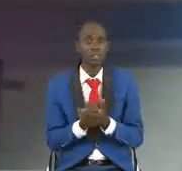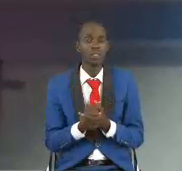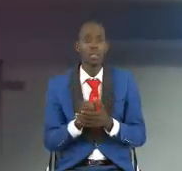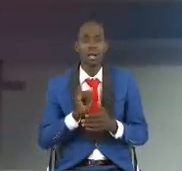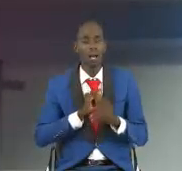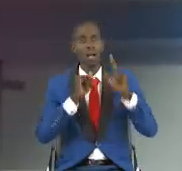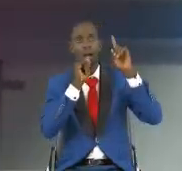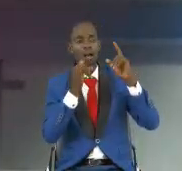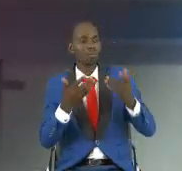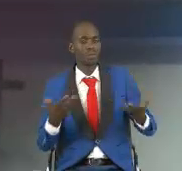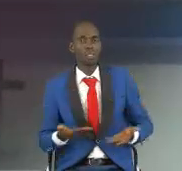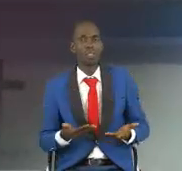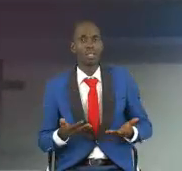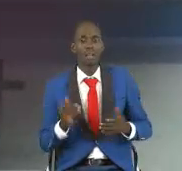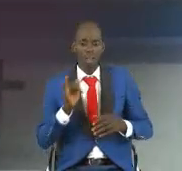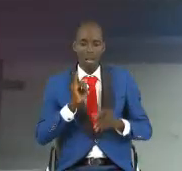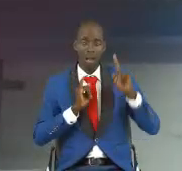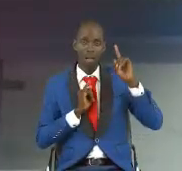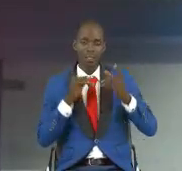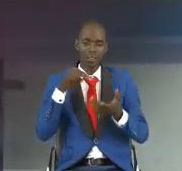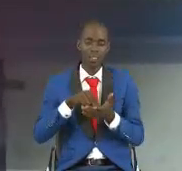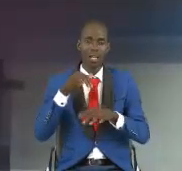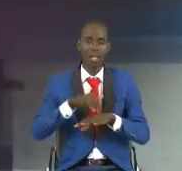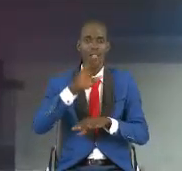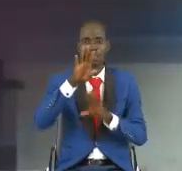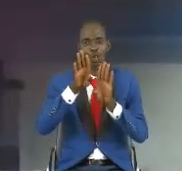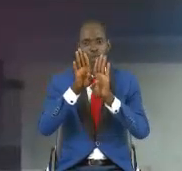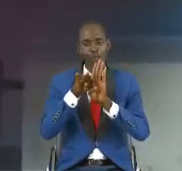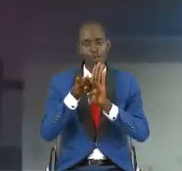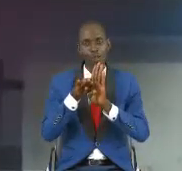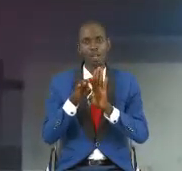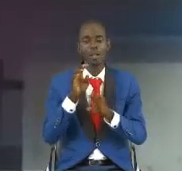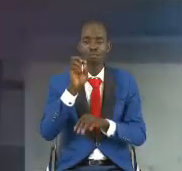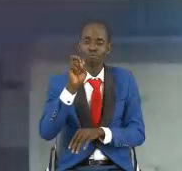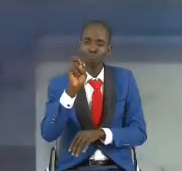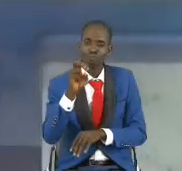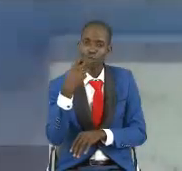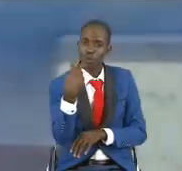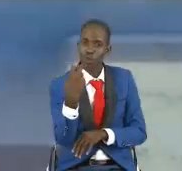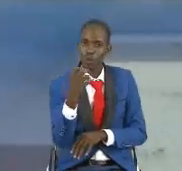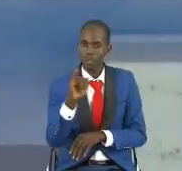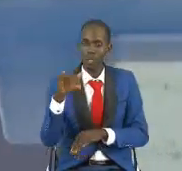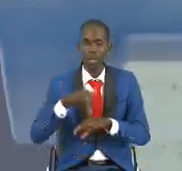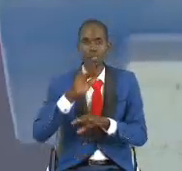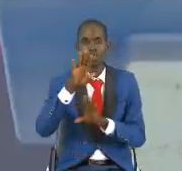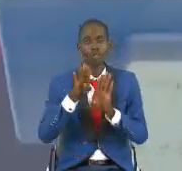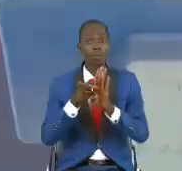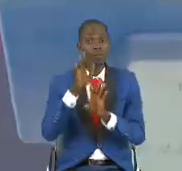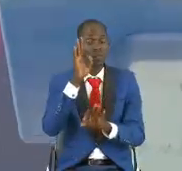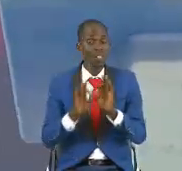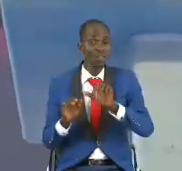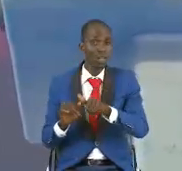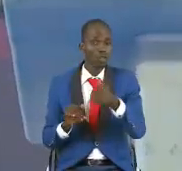I stand at your door. And I'm knocking at your door. If anyone opens the heart,